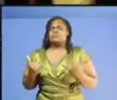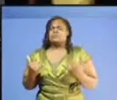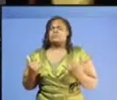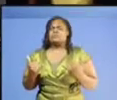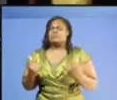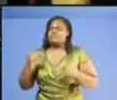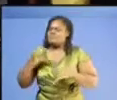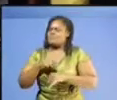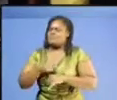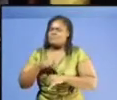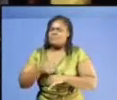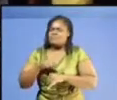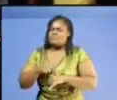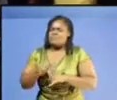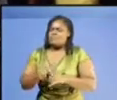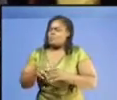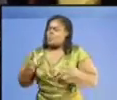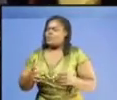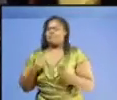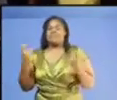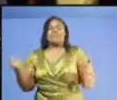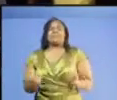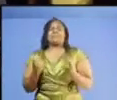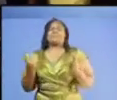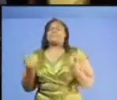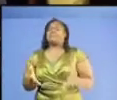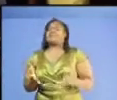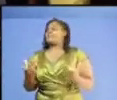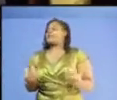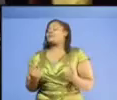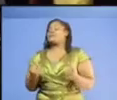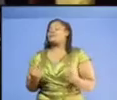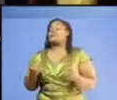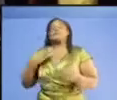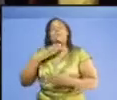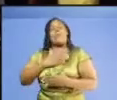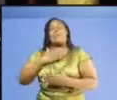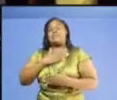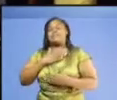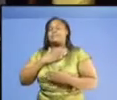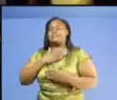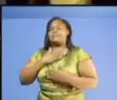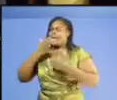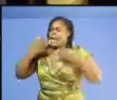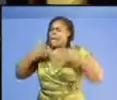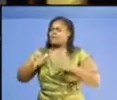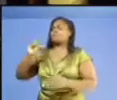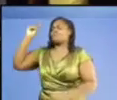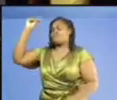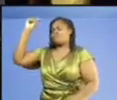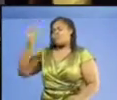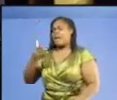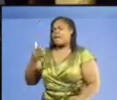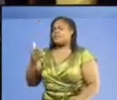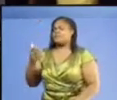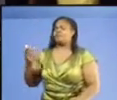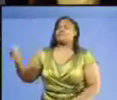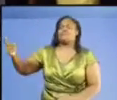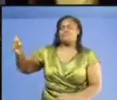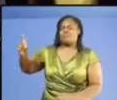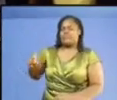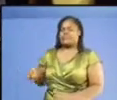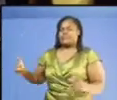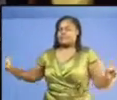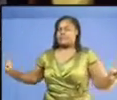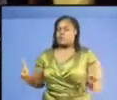can supply. And so allow your grace to sit down beside each of